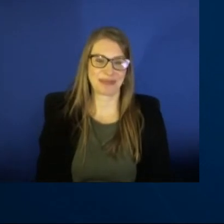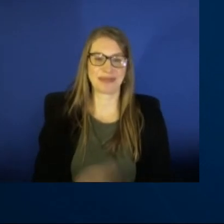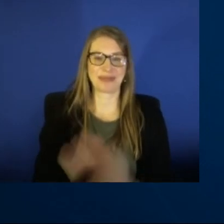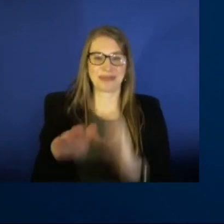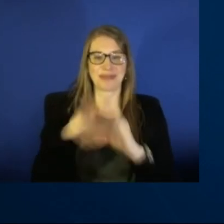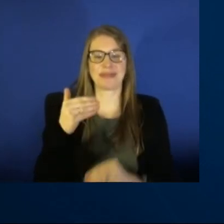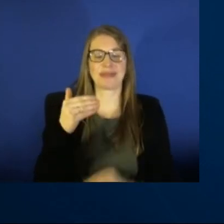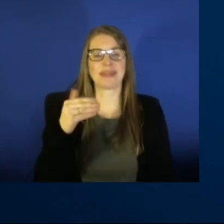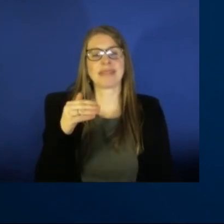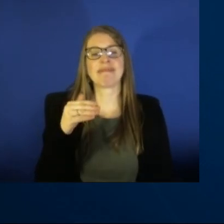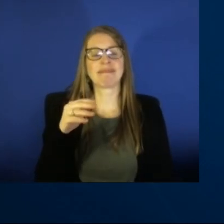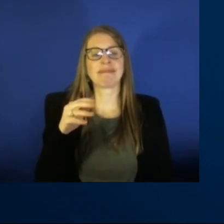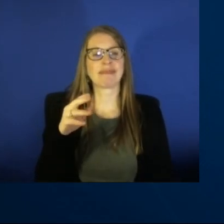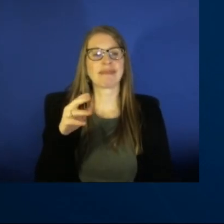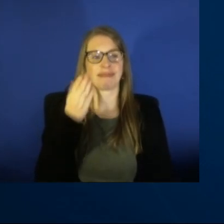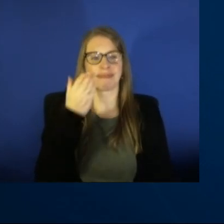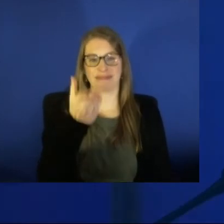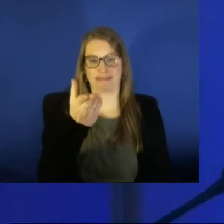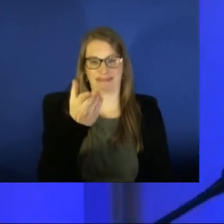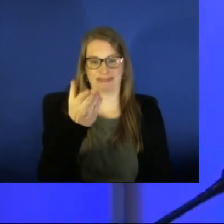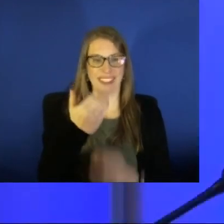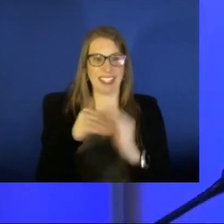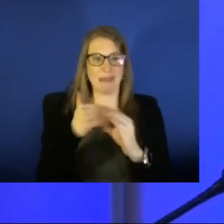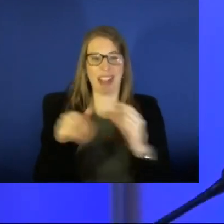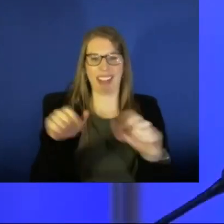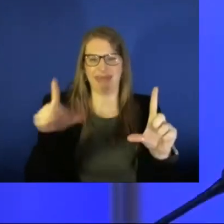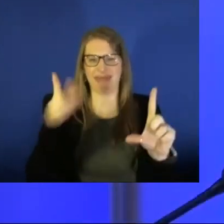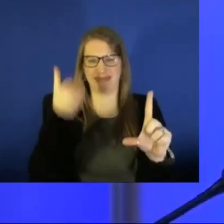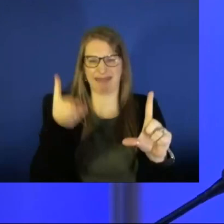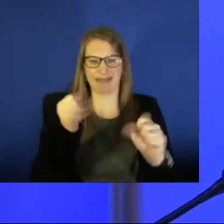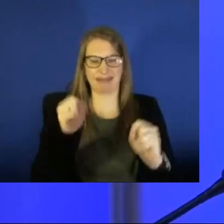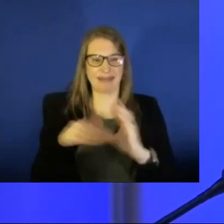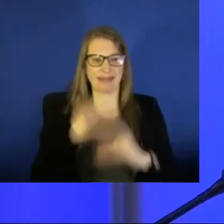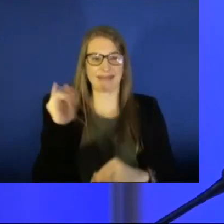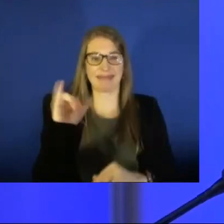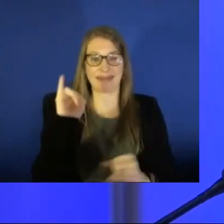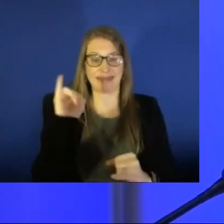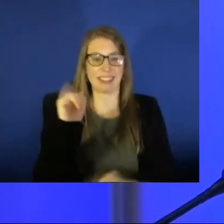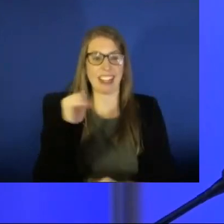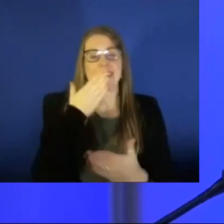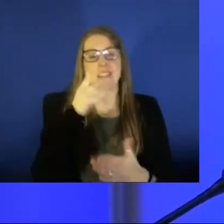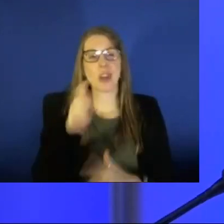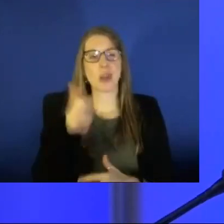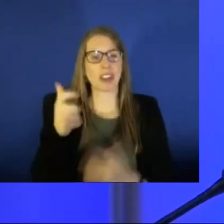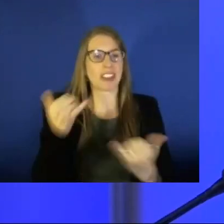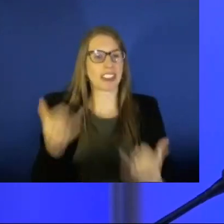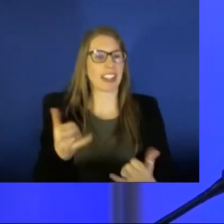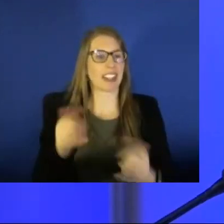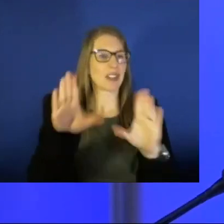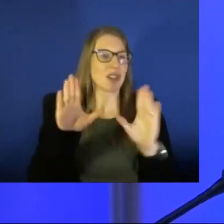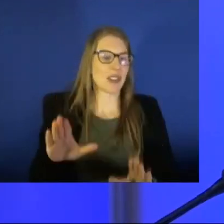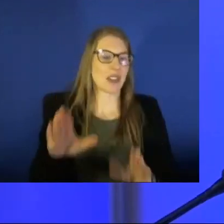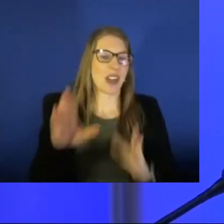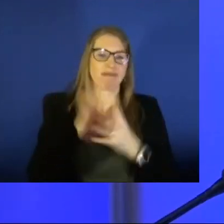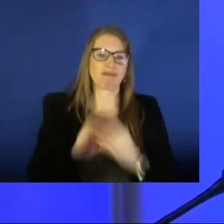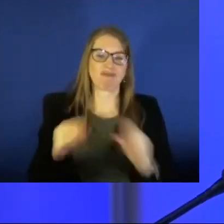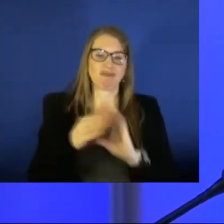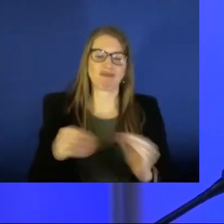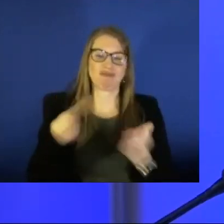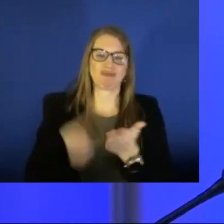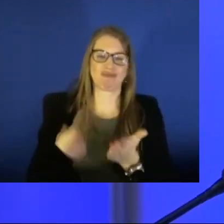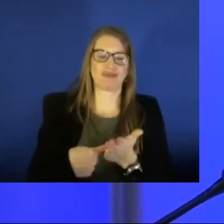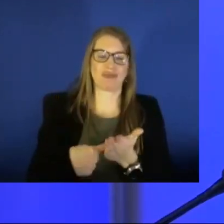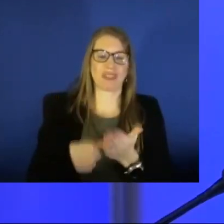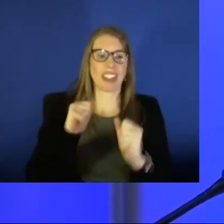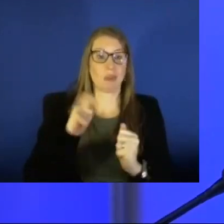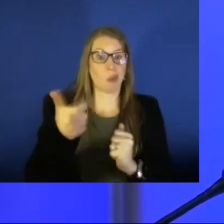at kumc.edu. Use the address right there on your screen. And thank you so much for being with us today. Great conversation. Don't forget, you can catch our shows anytime by